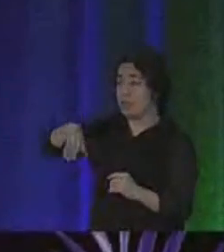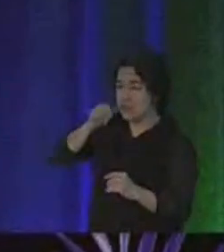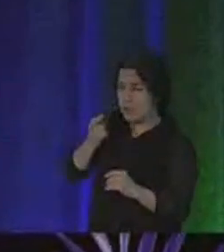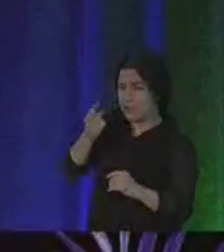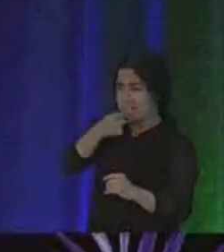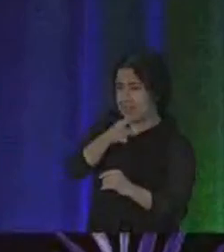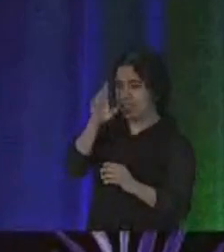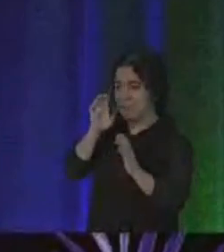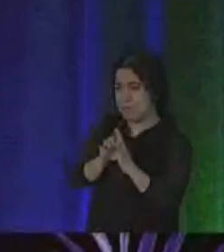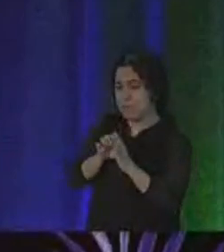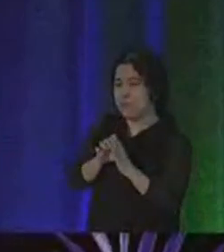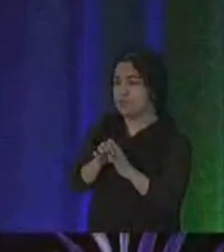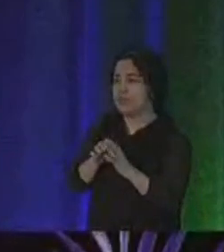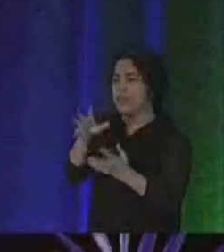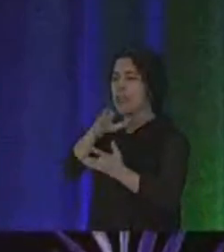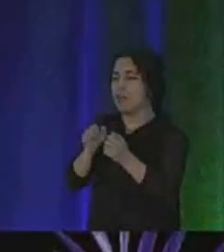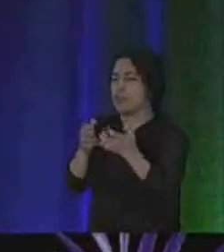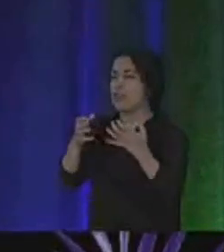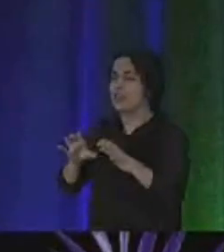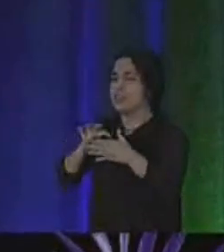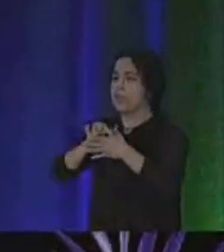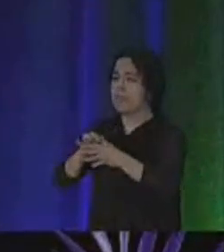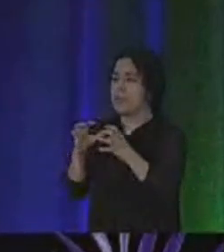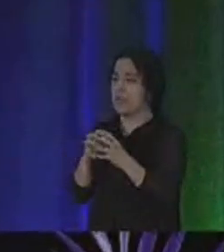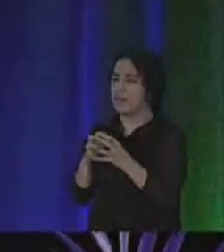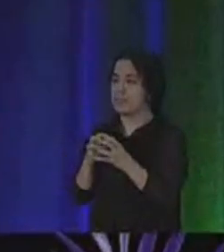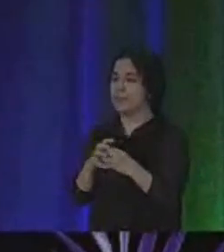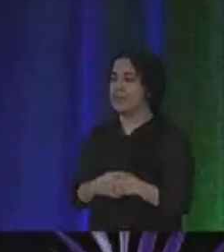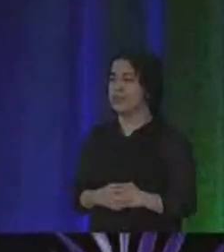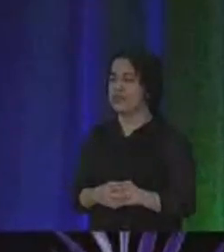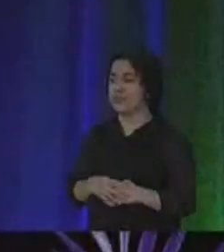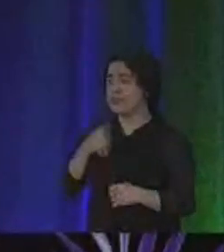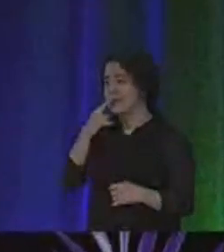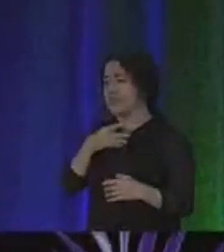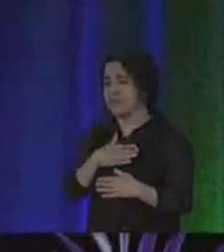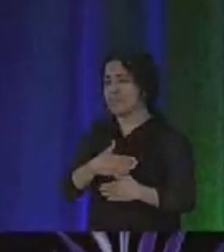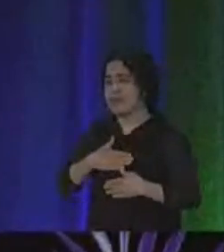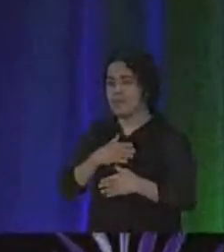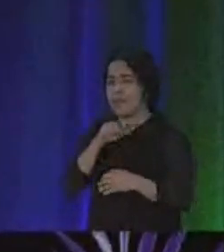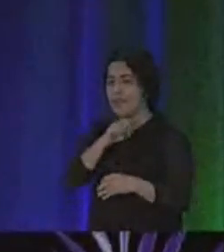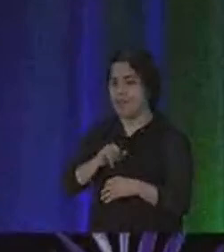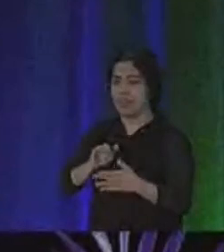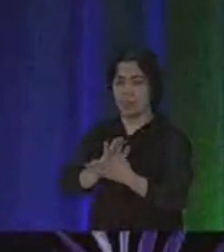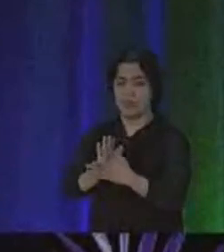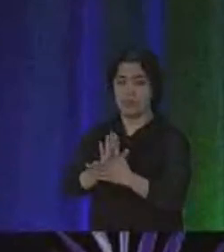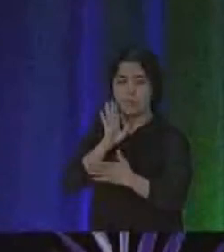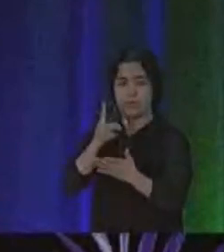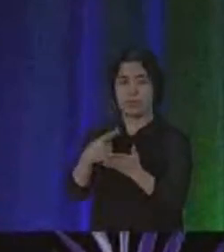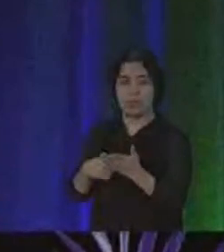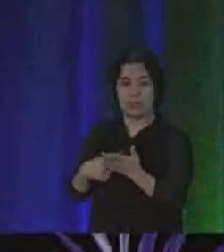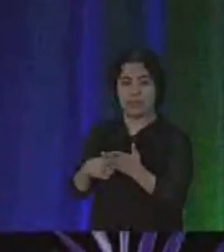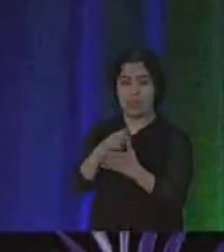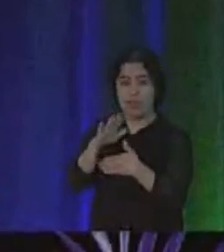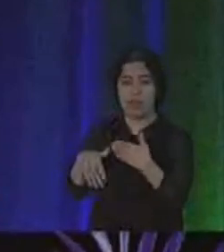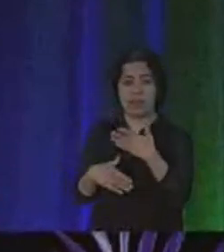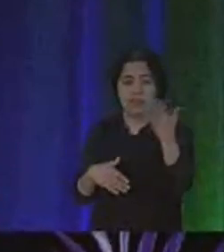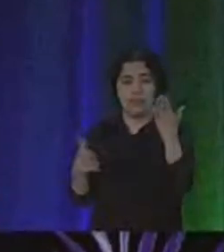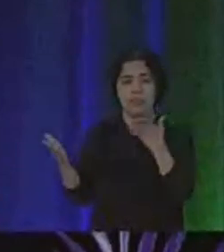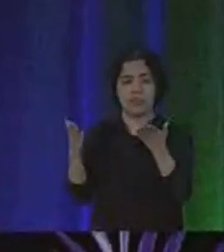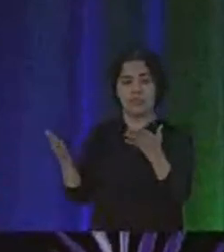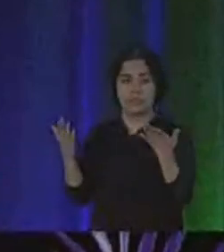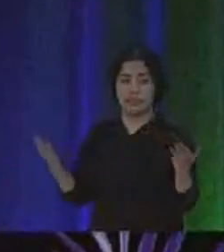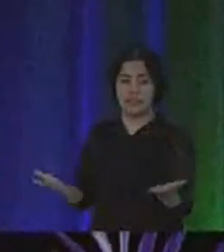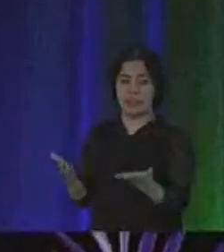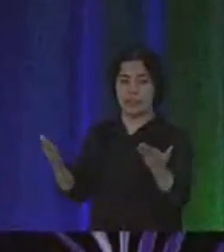we're referring to Cloudy with a chance of meatballs. Kids love that movie. And we're going to be discussing all of these services right